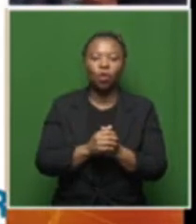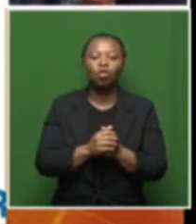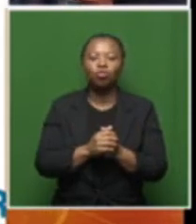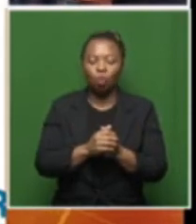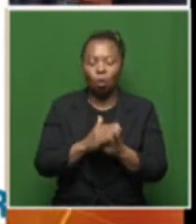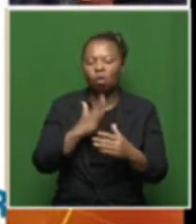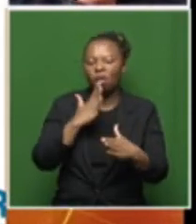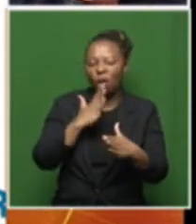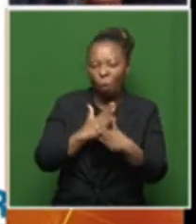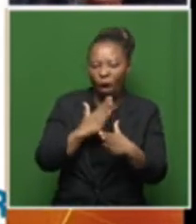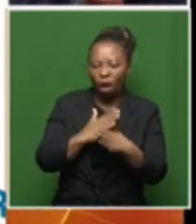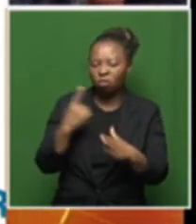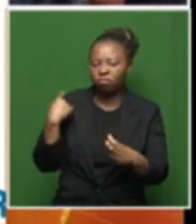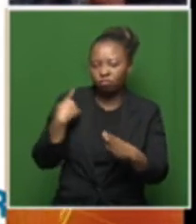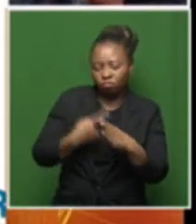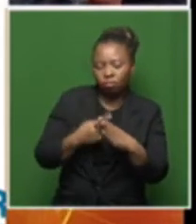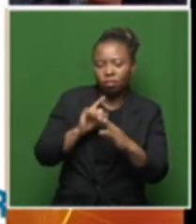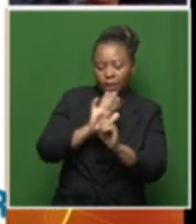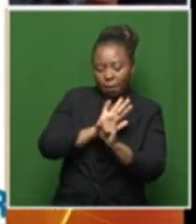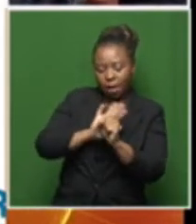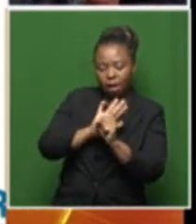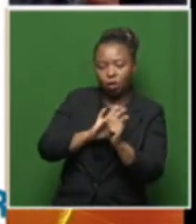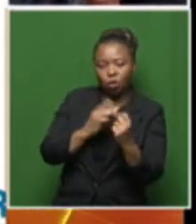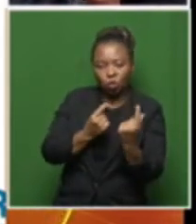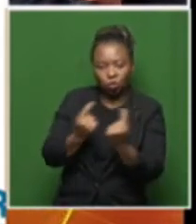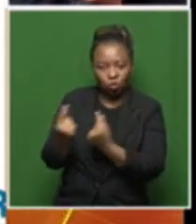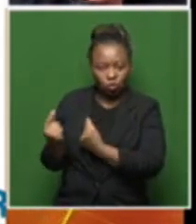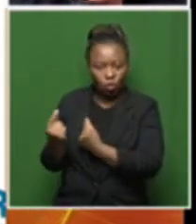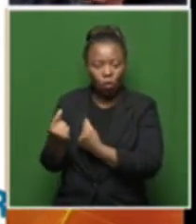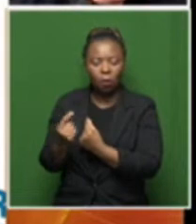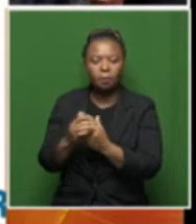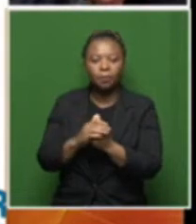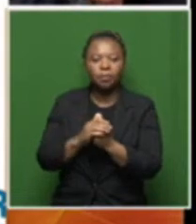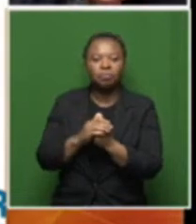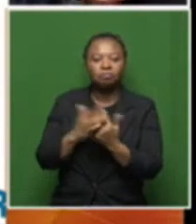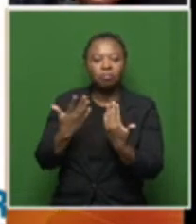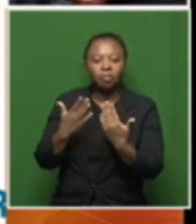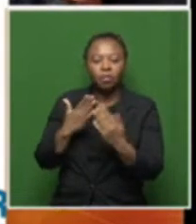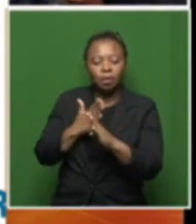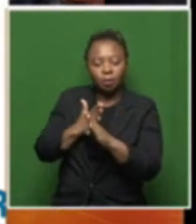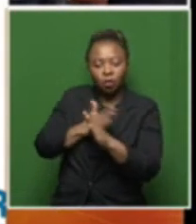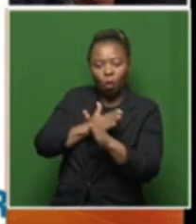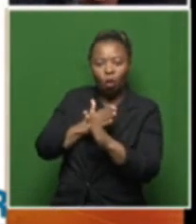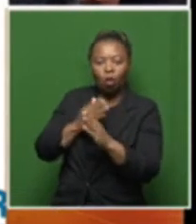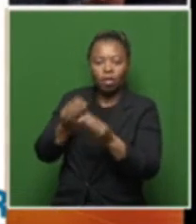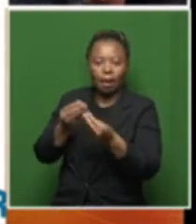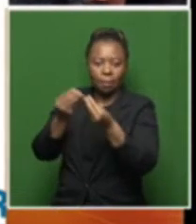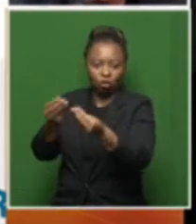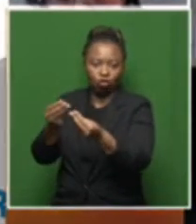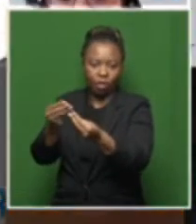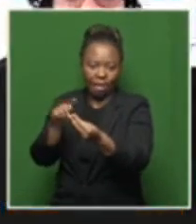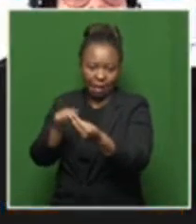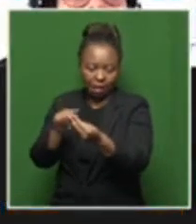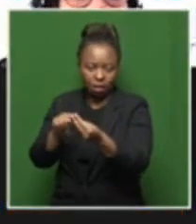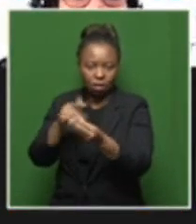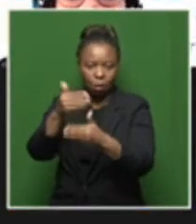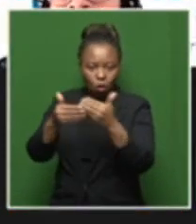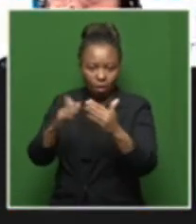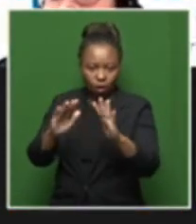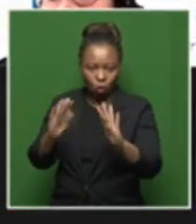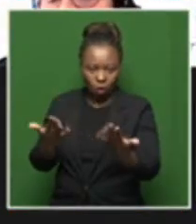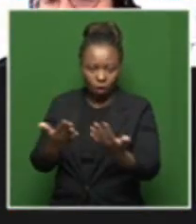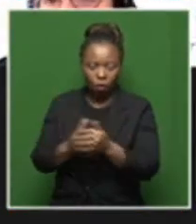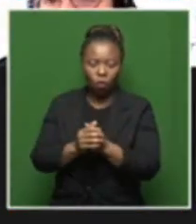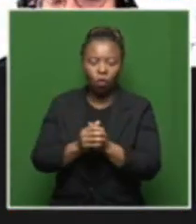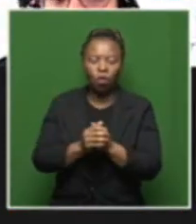of work that goes on in the background in terms of what we call the pre-submission meetings. So overall, we've